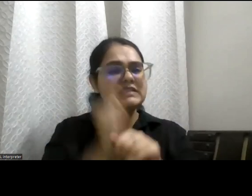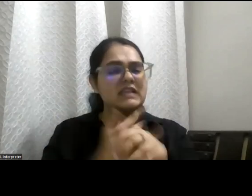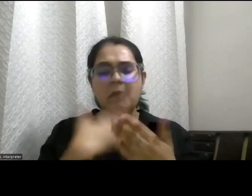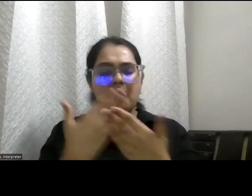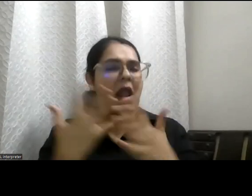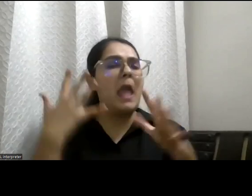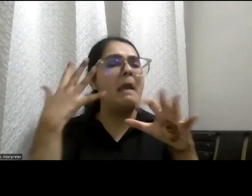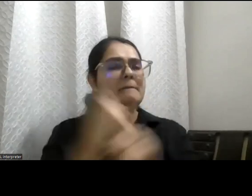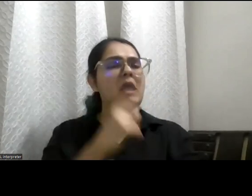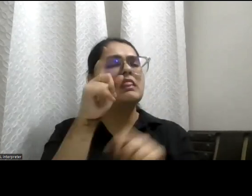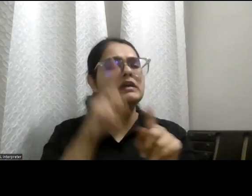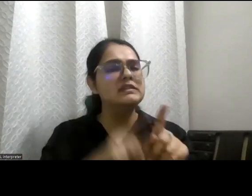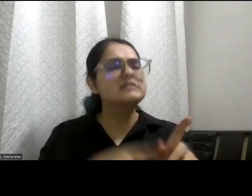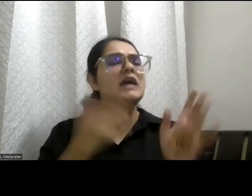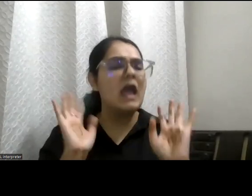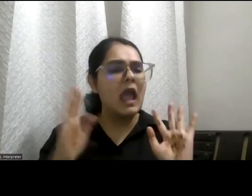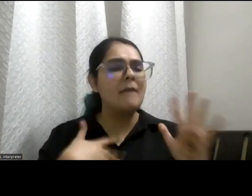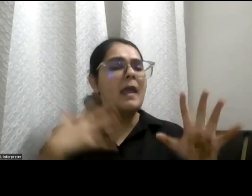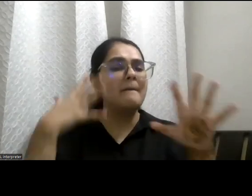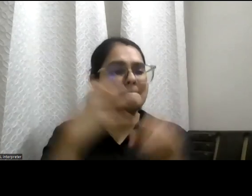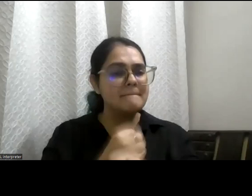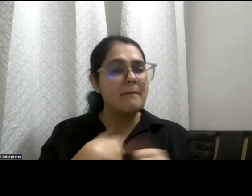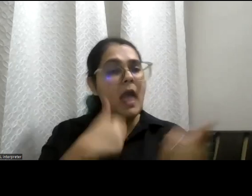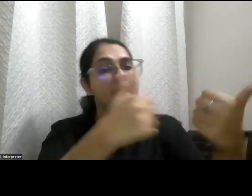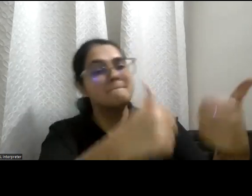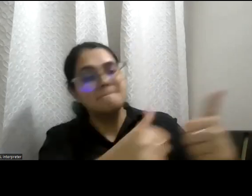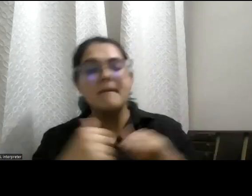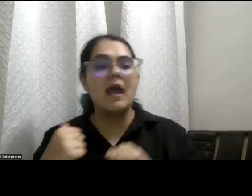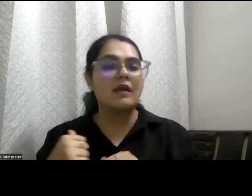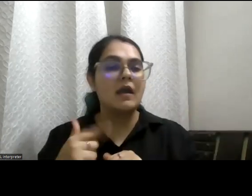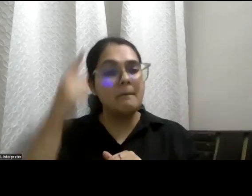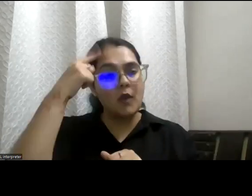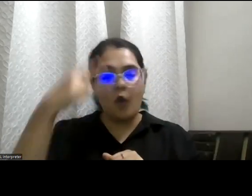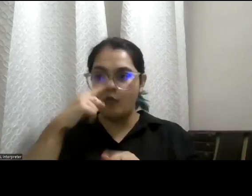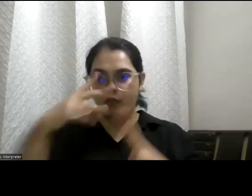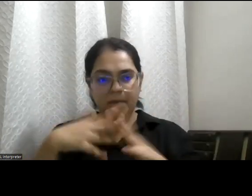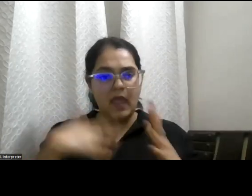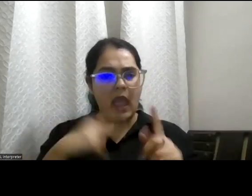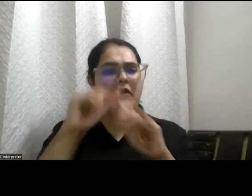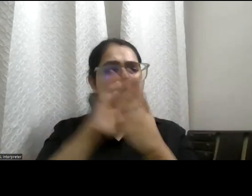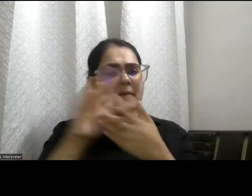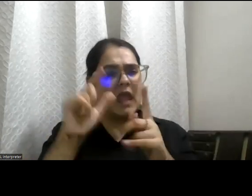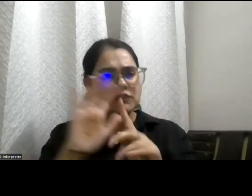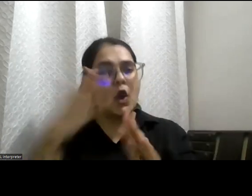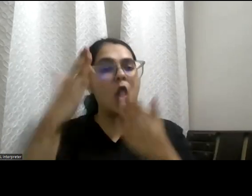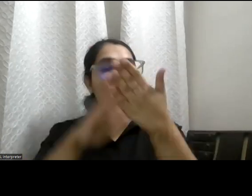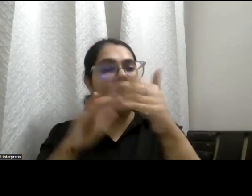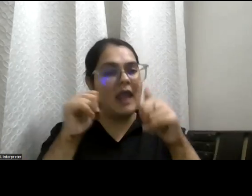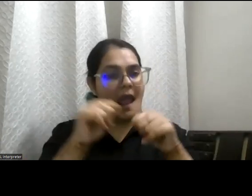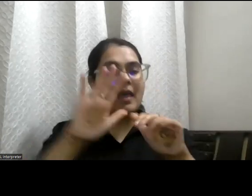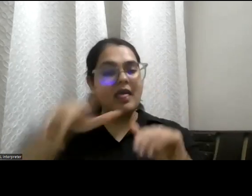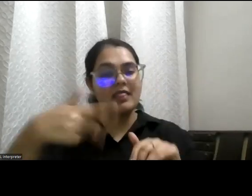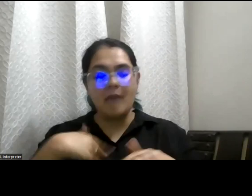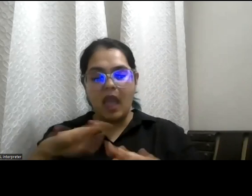5 or 6 or even 10 years, because it is very common for the women to have a PhD or a master's and then take the care of the